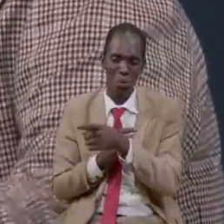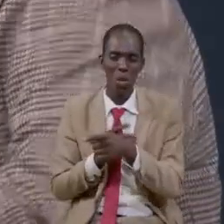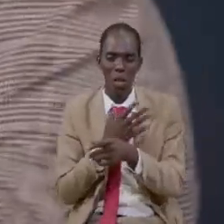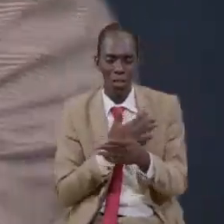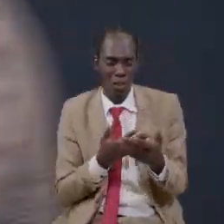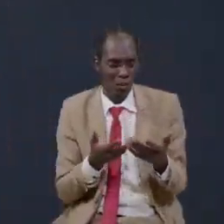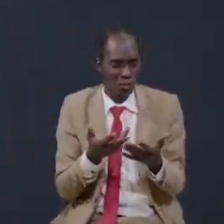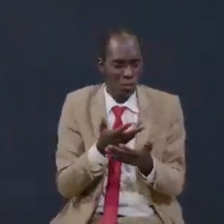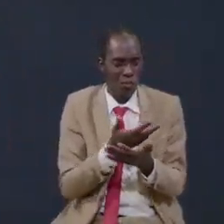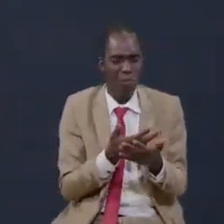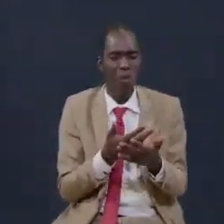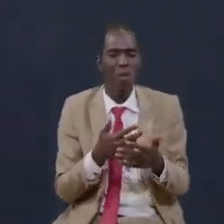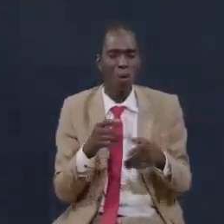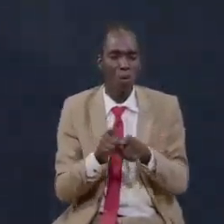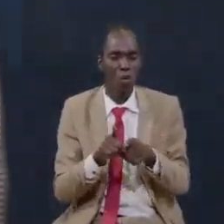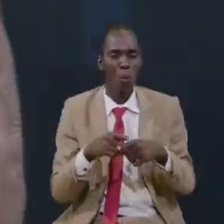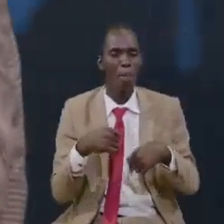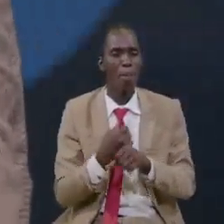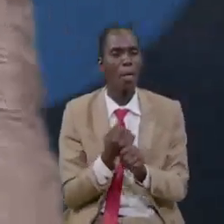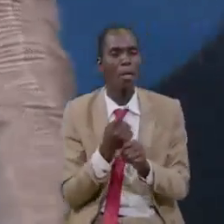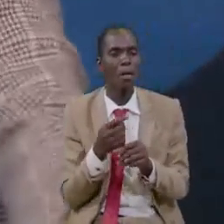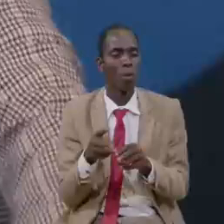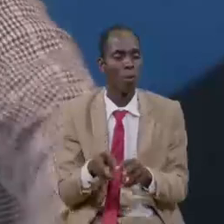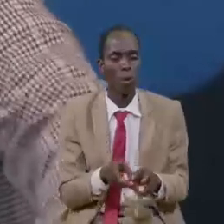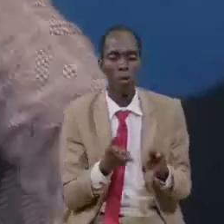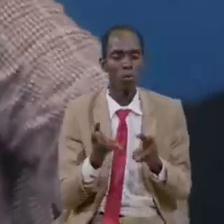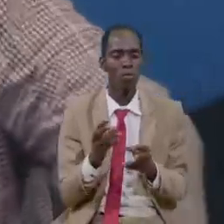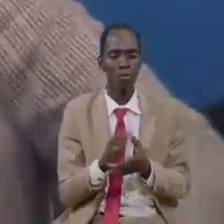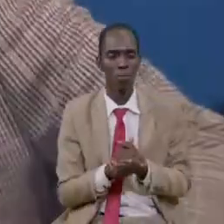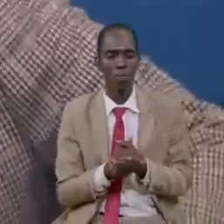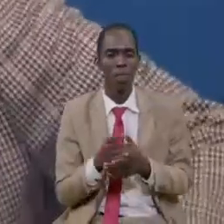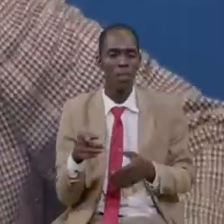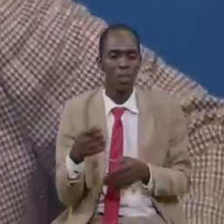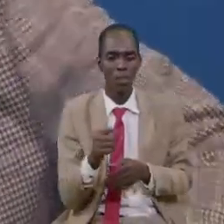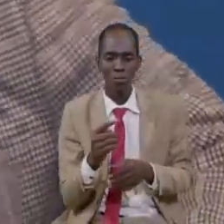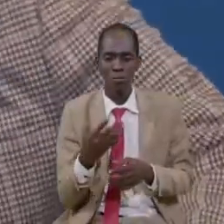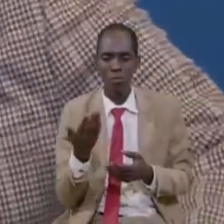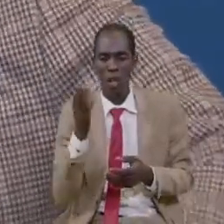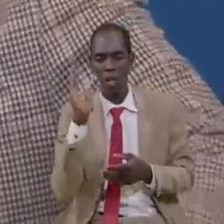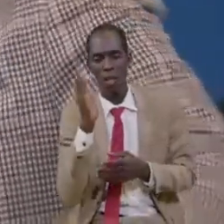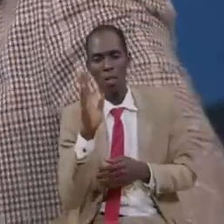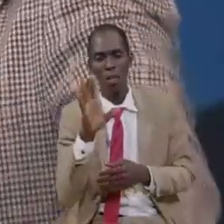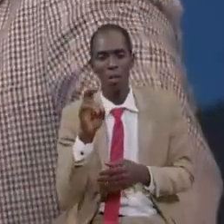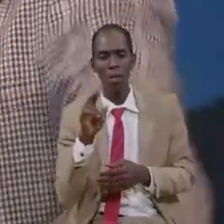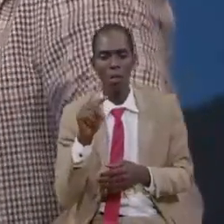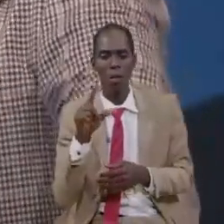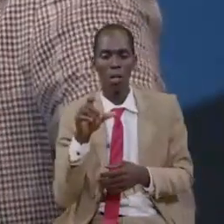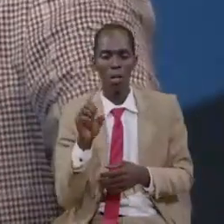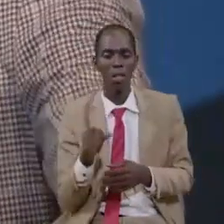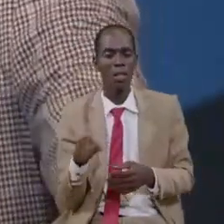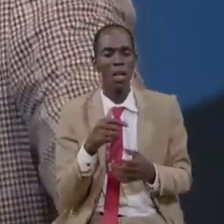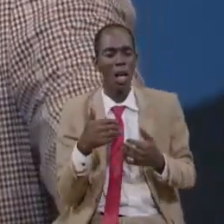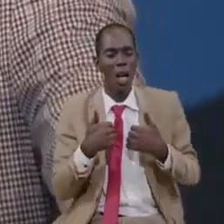way, they cut the road. The cutlass they have, they used to clear the way to go to hell